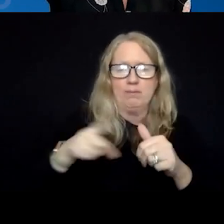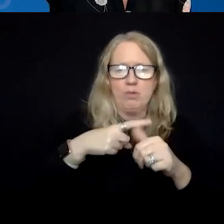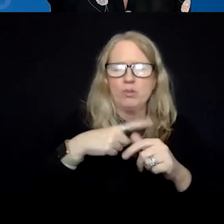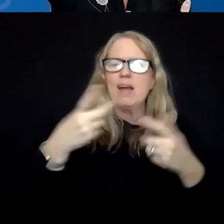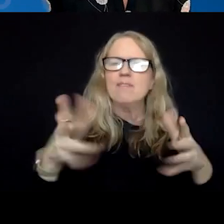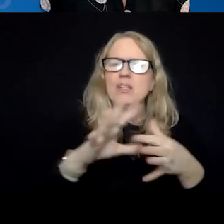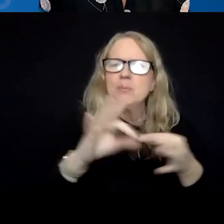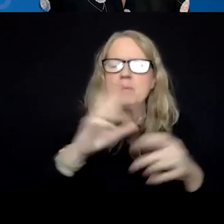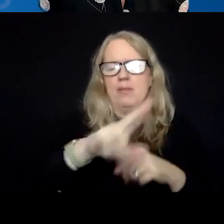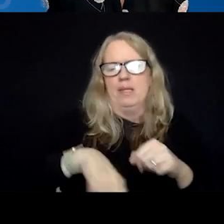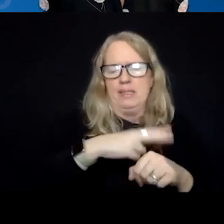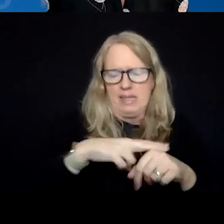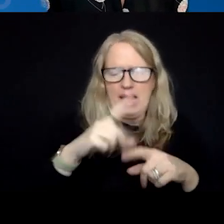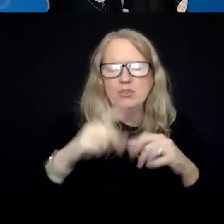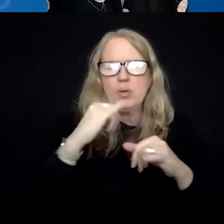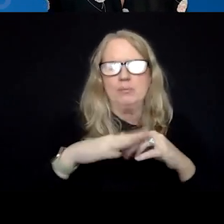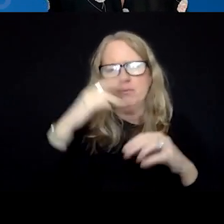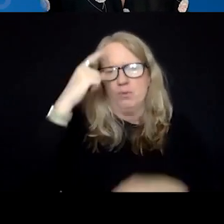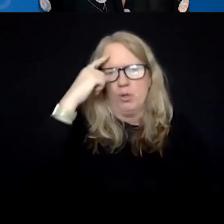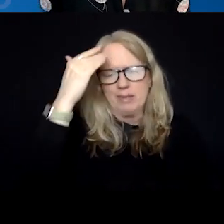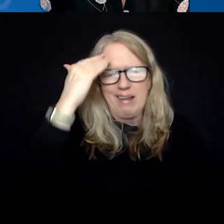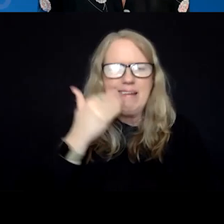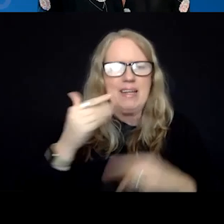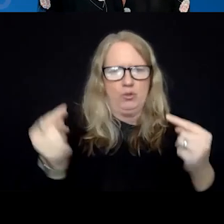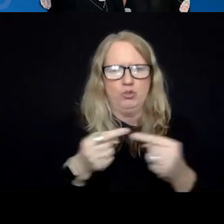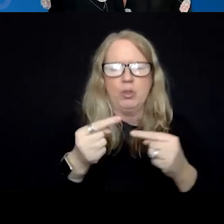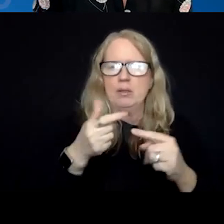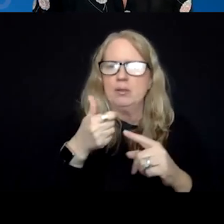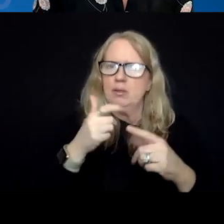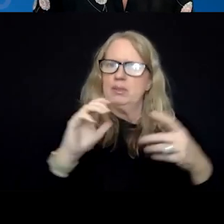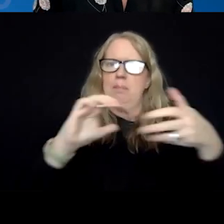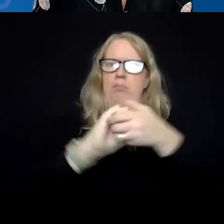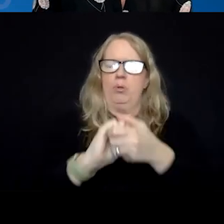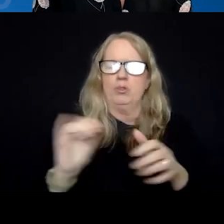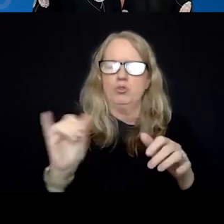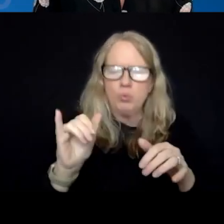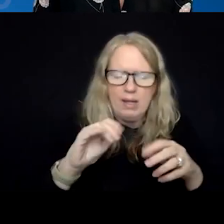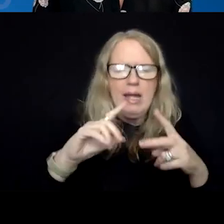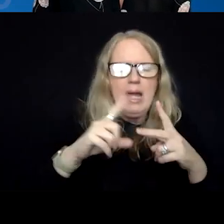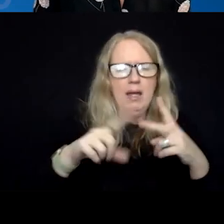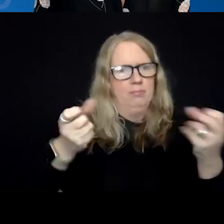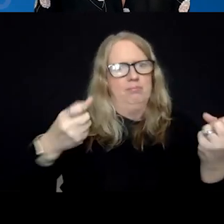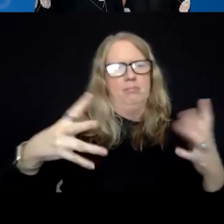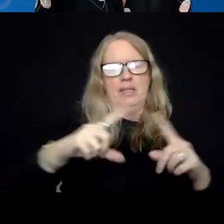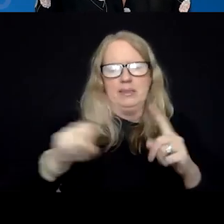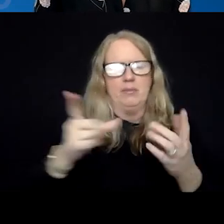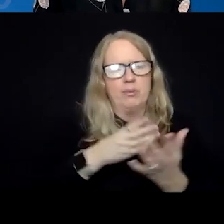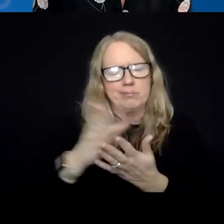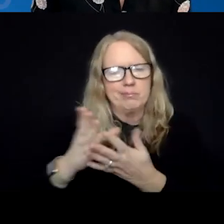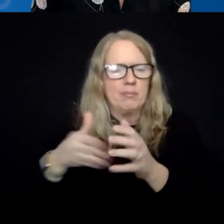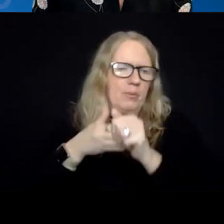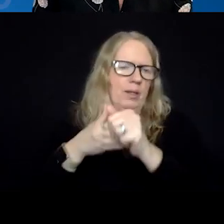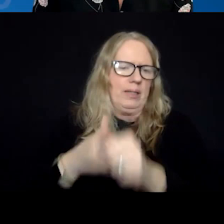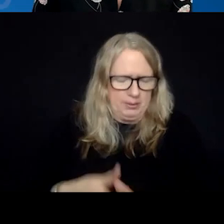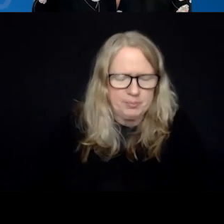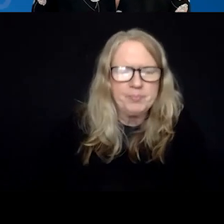the National Association of State Head Injury Administrators is also a core partner and helps lead many elements of the work as well. And then